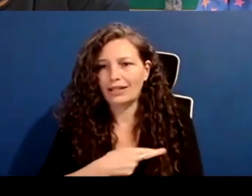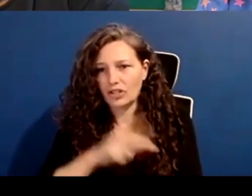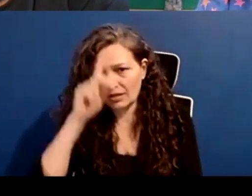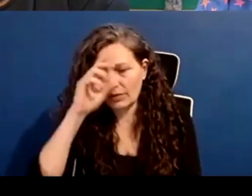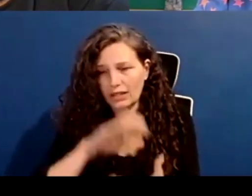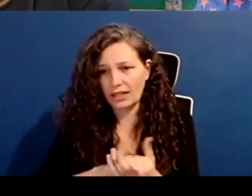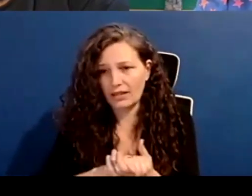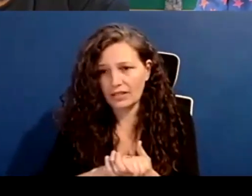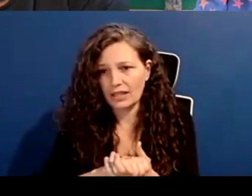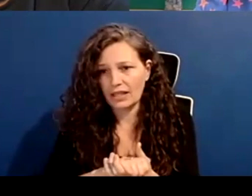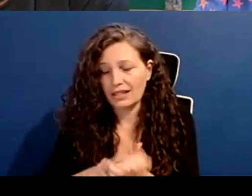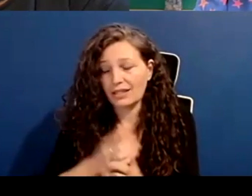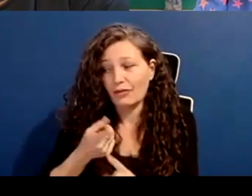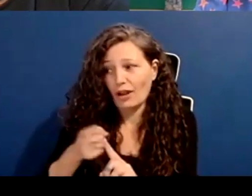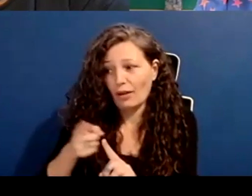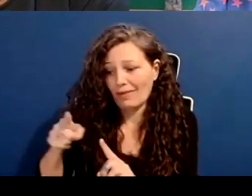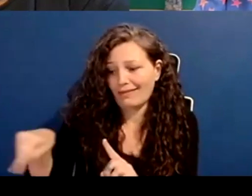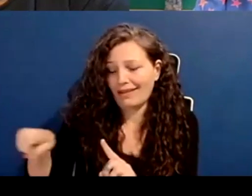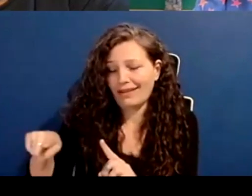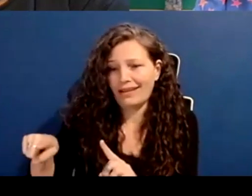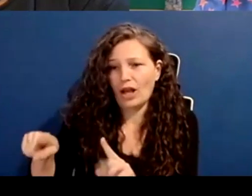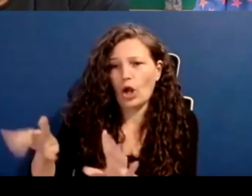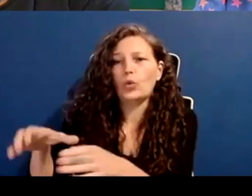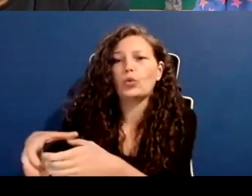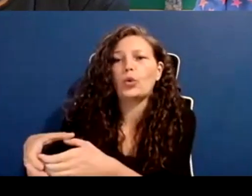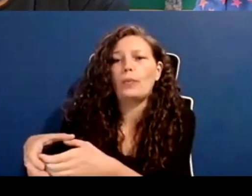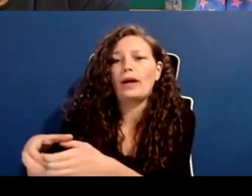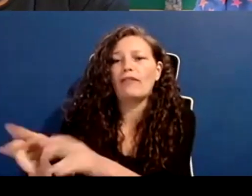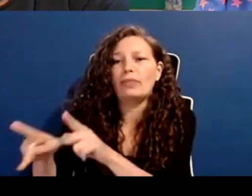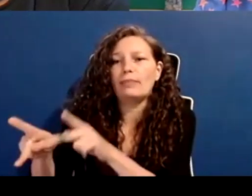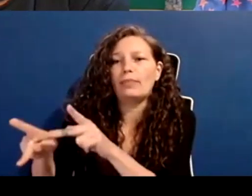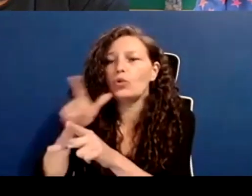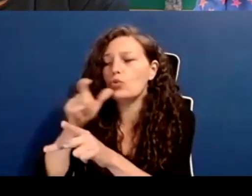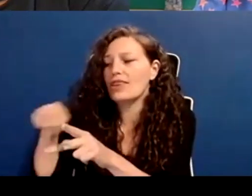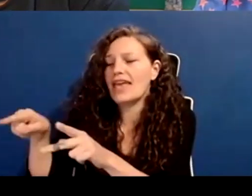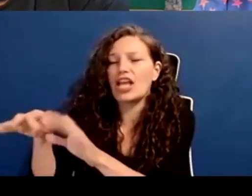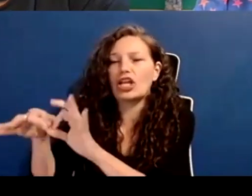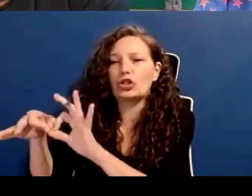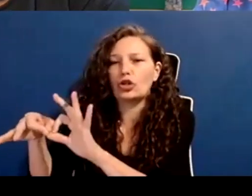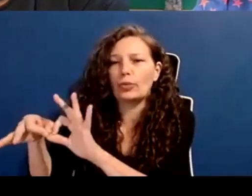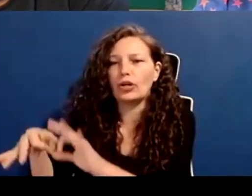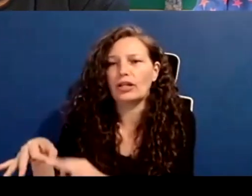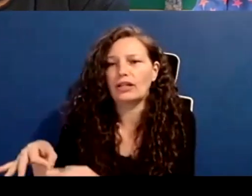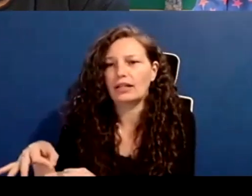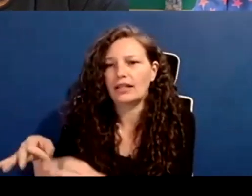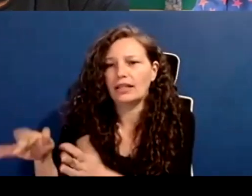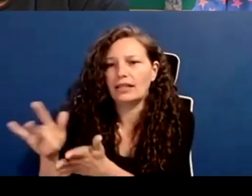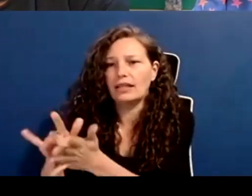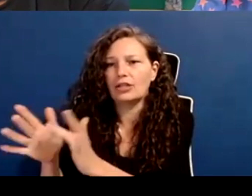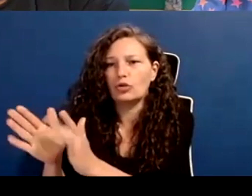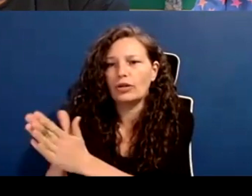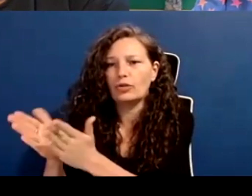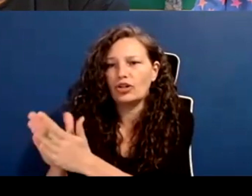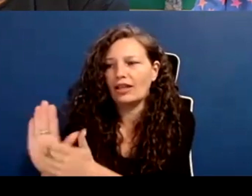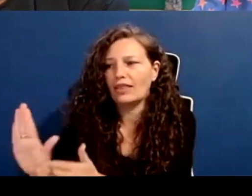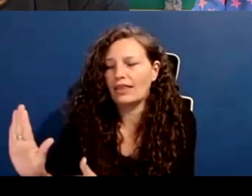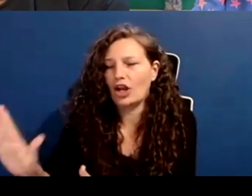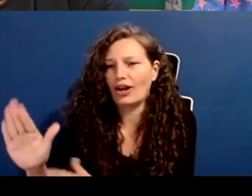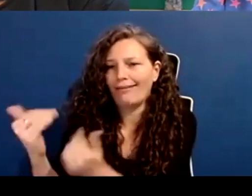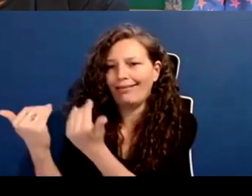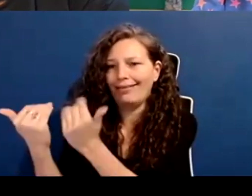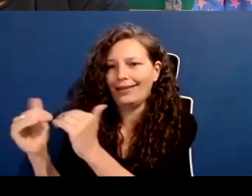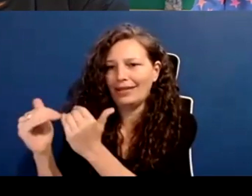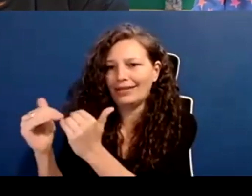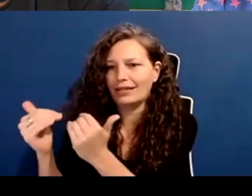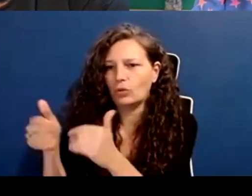of people who have interpreted scripture in oftentimes a very singular way. One of the things that